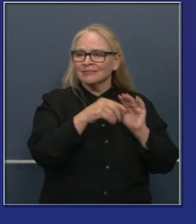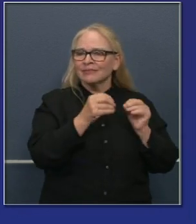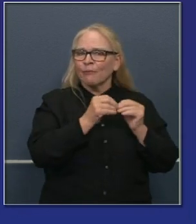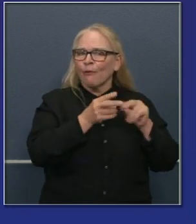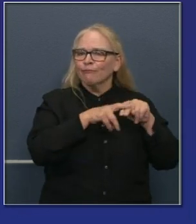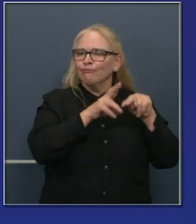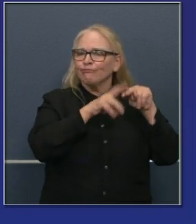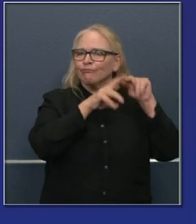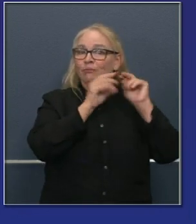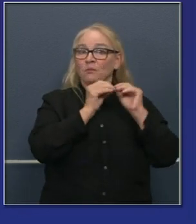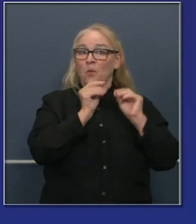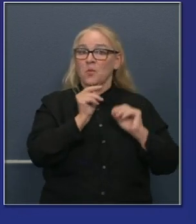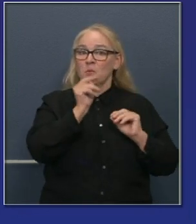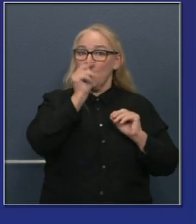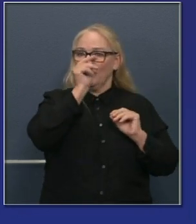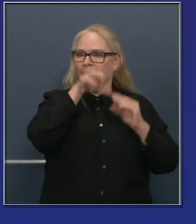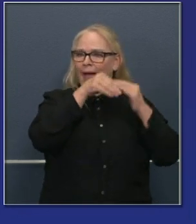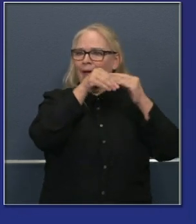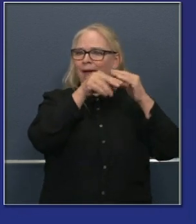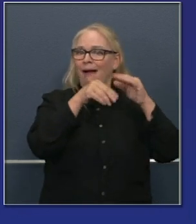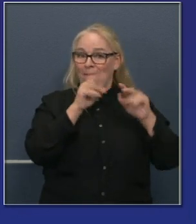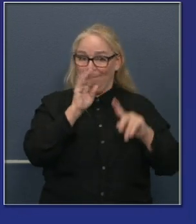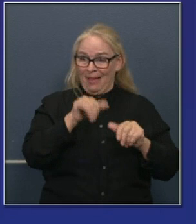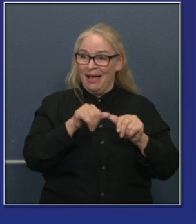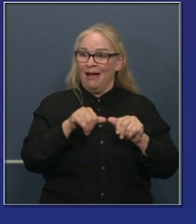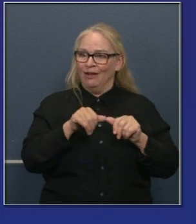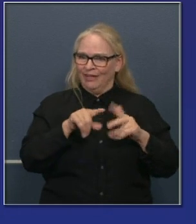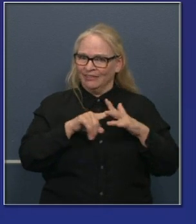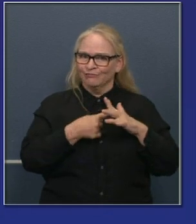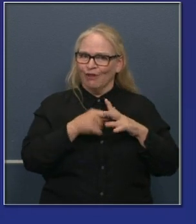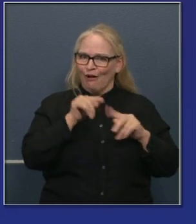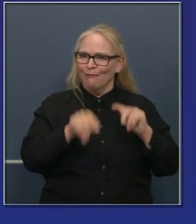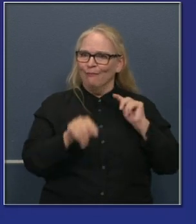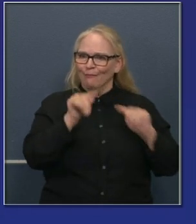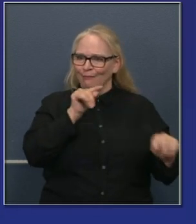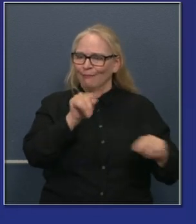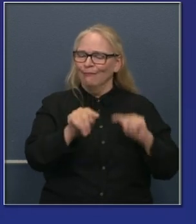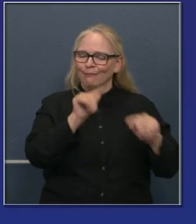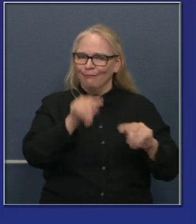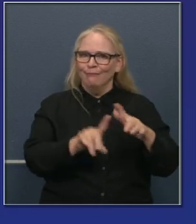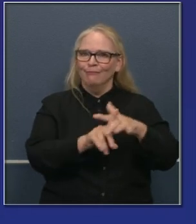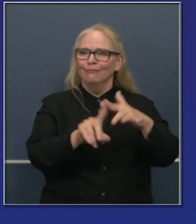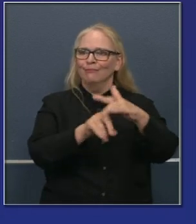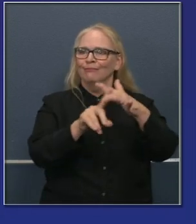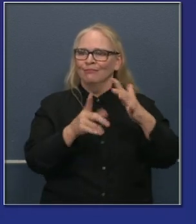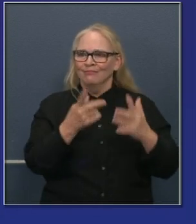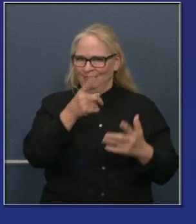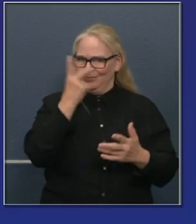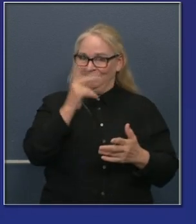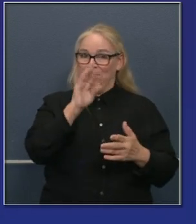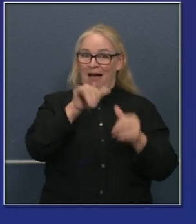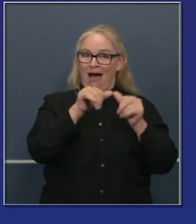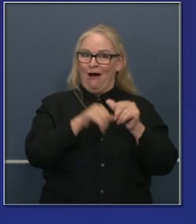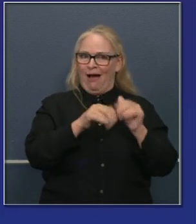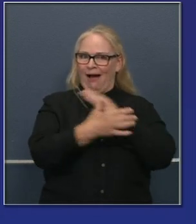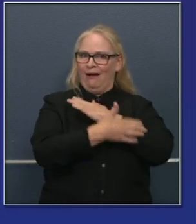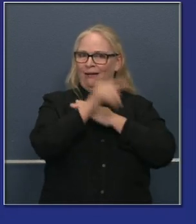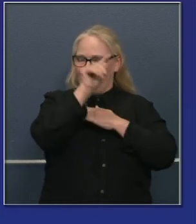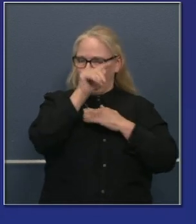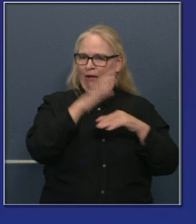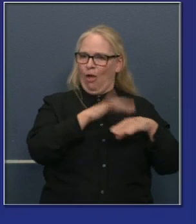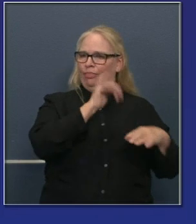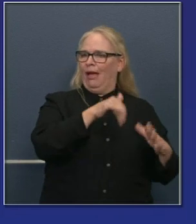Area, and you'll see a number of those represented on this slide that came on over the course of the last week or